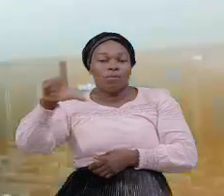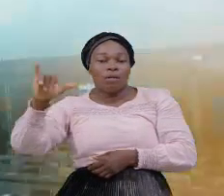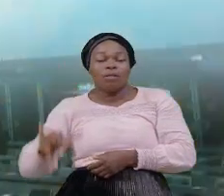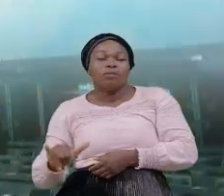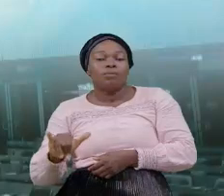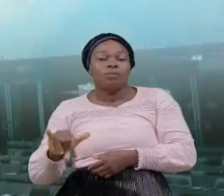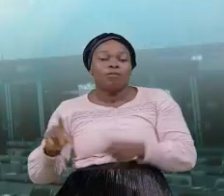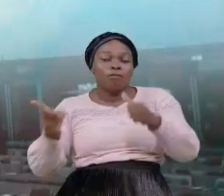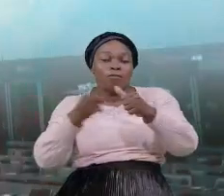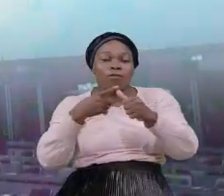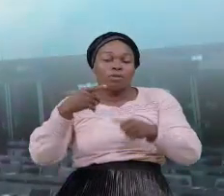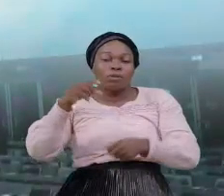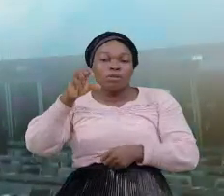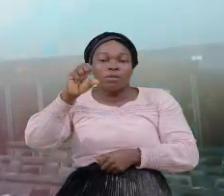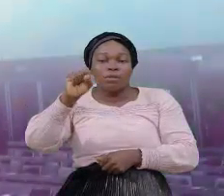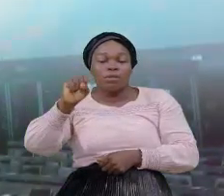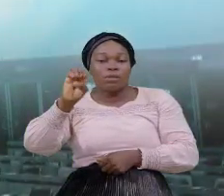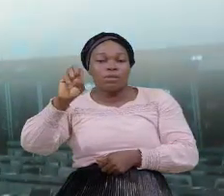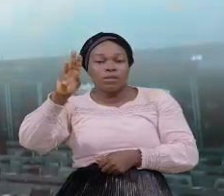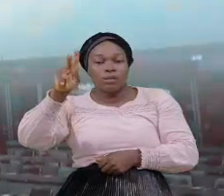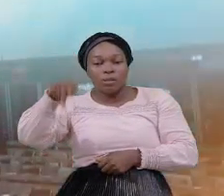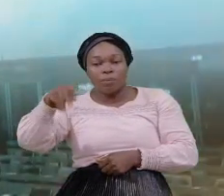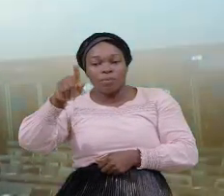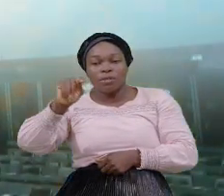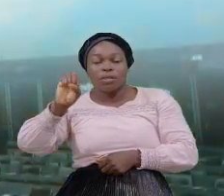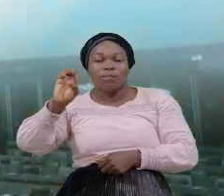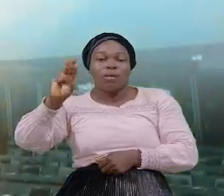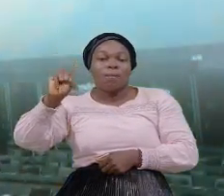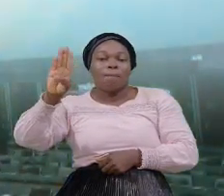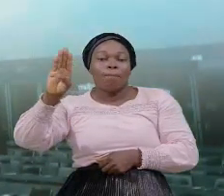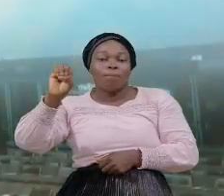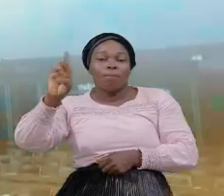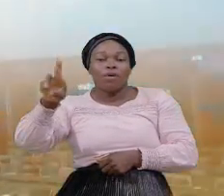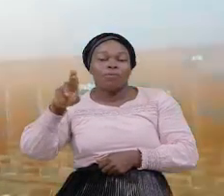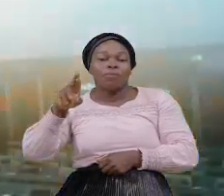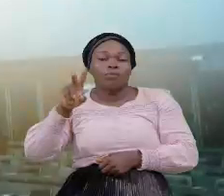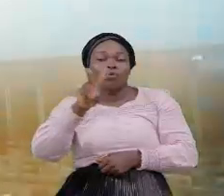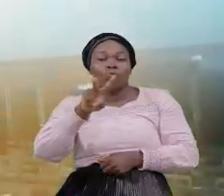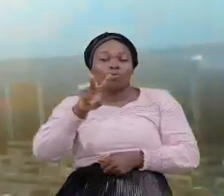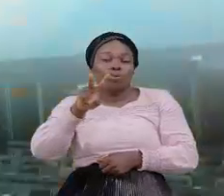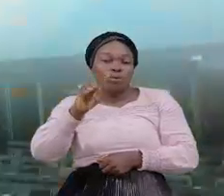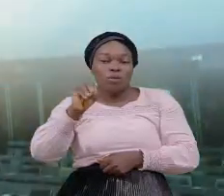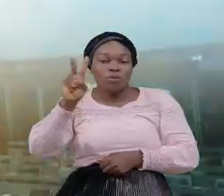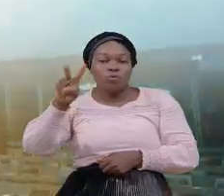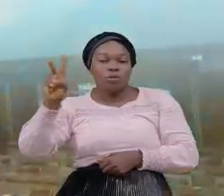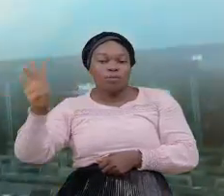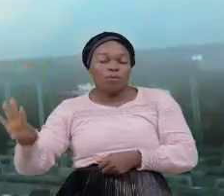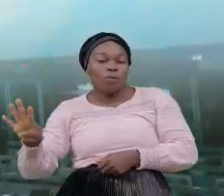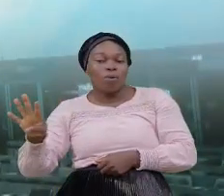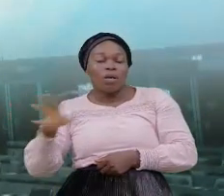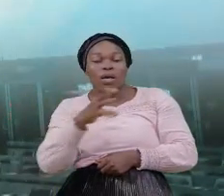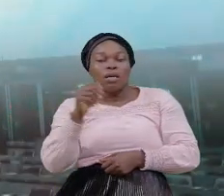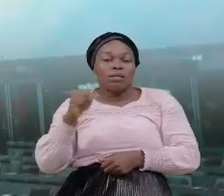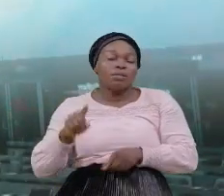1st September 2024, in all our location. The designated places will be, you will be